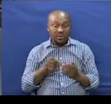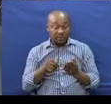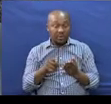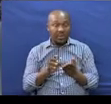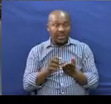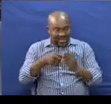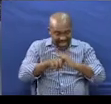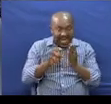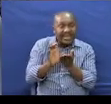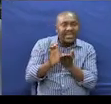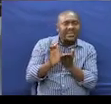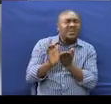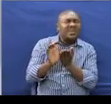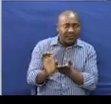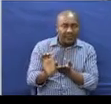period